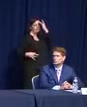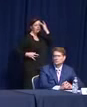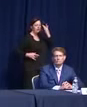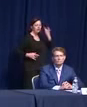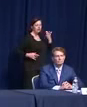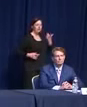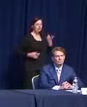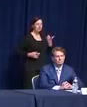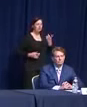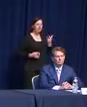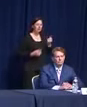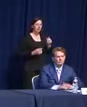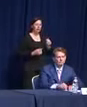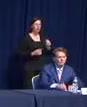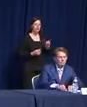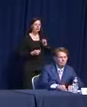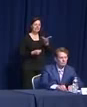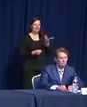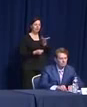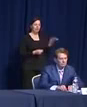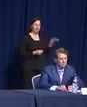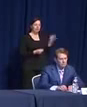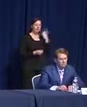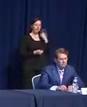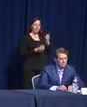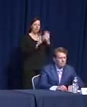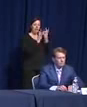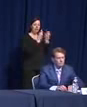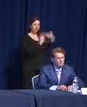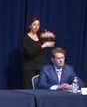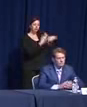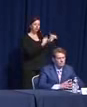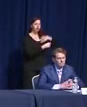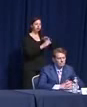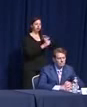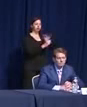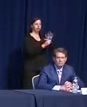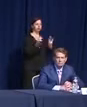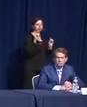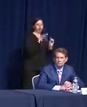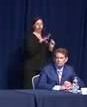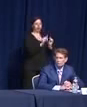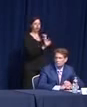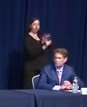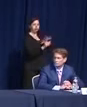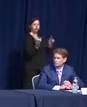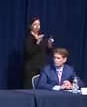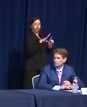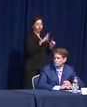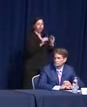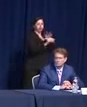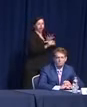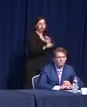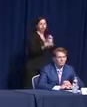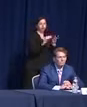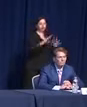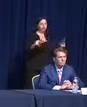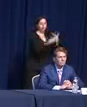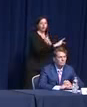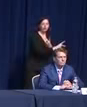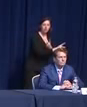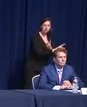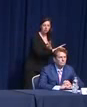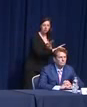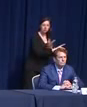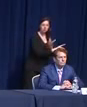the intensity of the interactions in a family that might promote close contact, prolonged